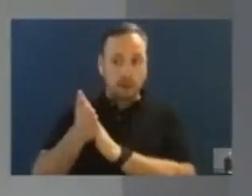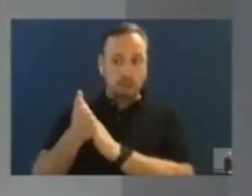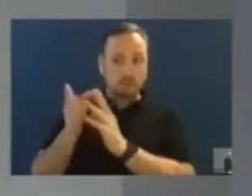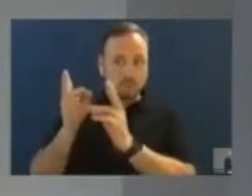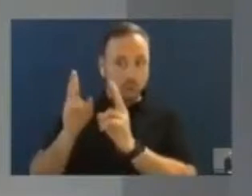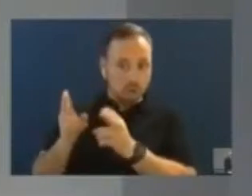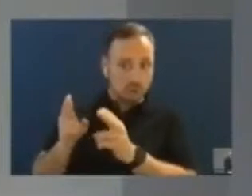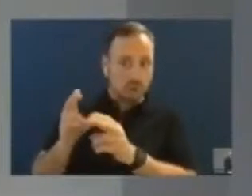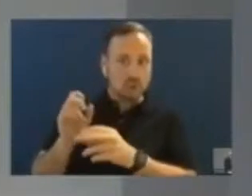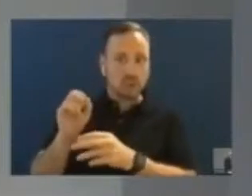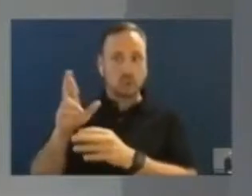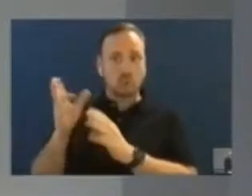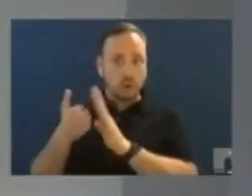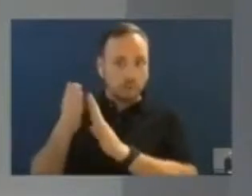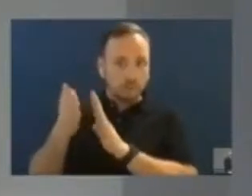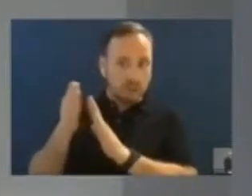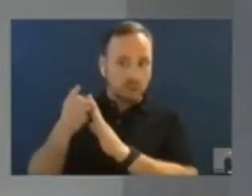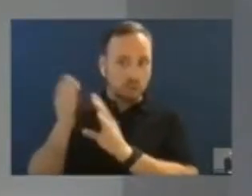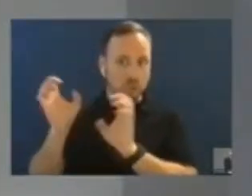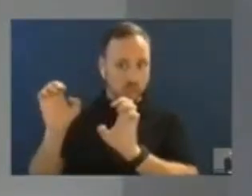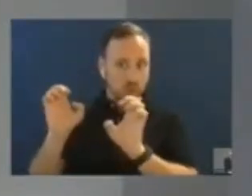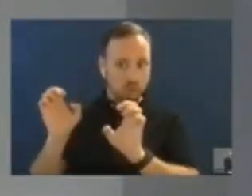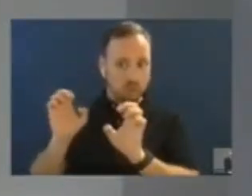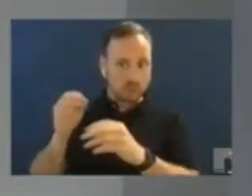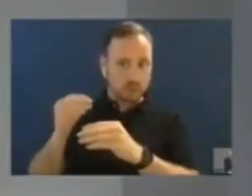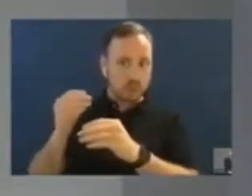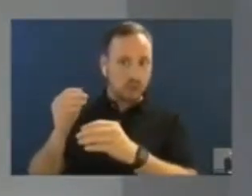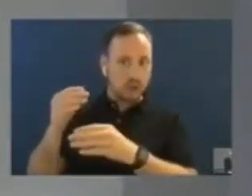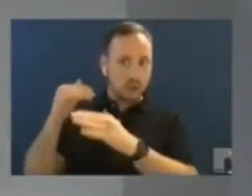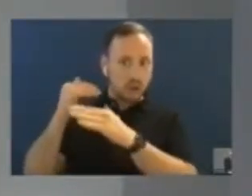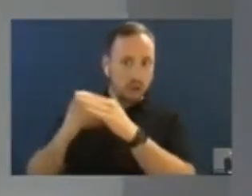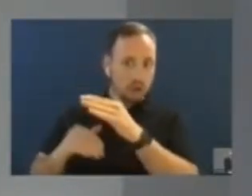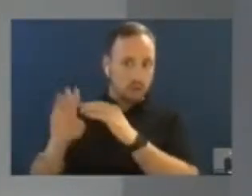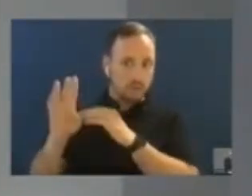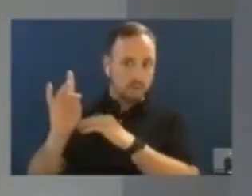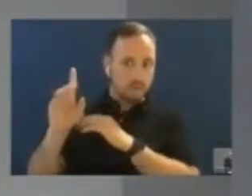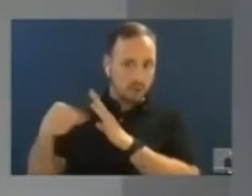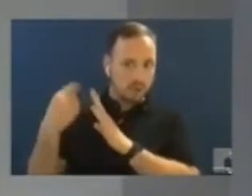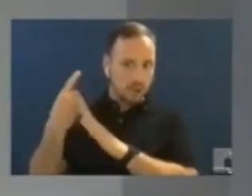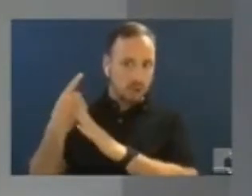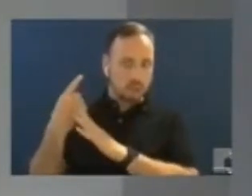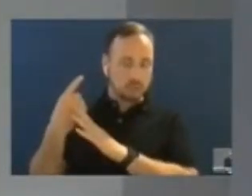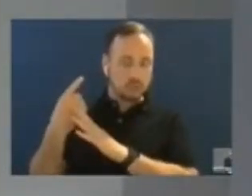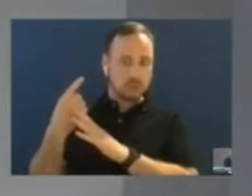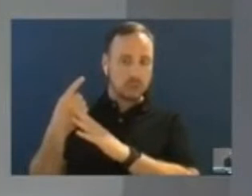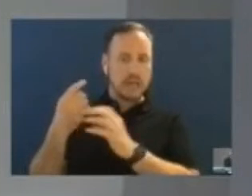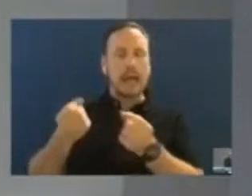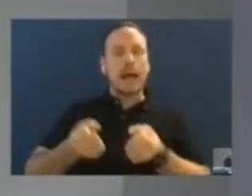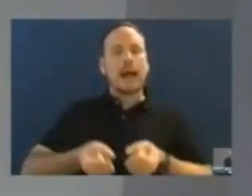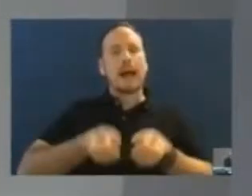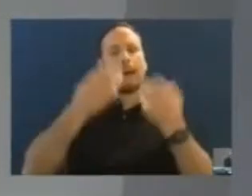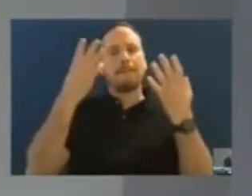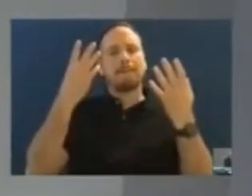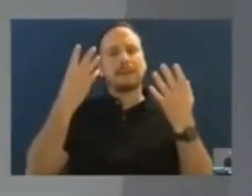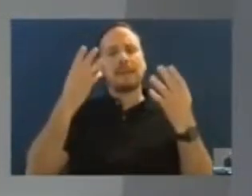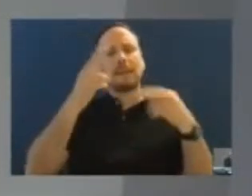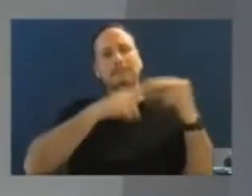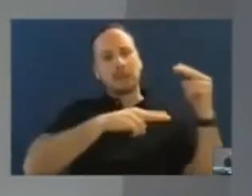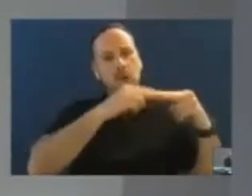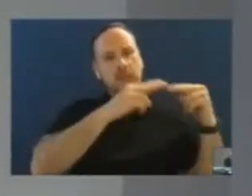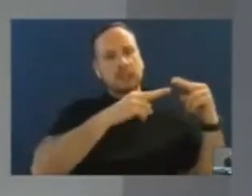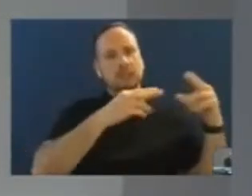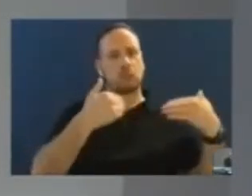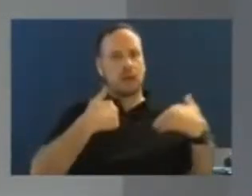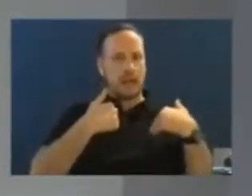it's being resolved within 48 hours. How many facilities do we have? How many